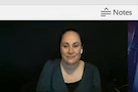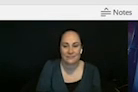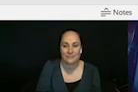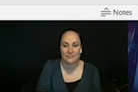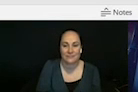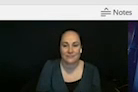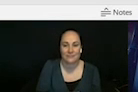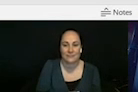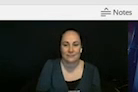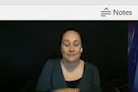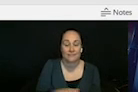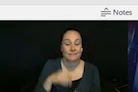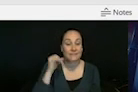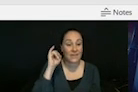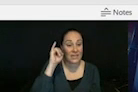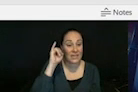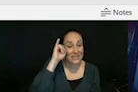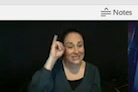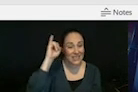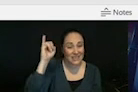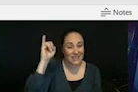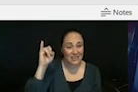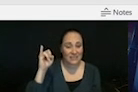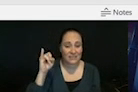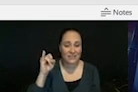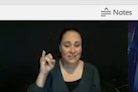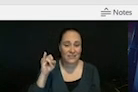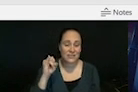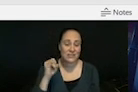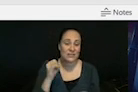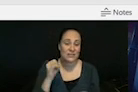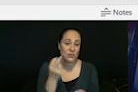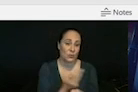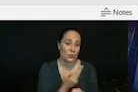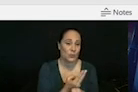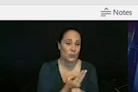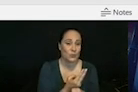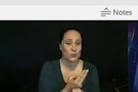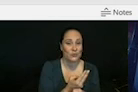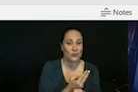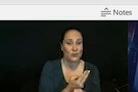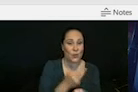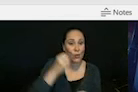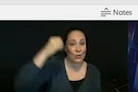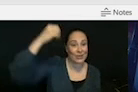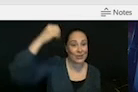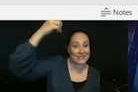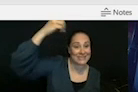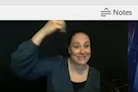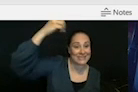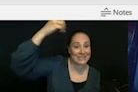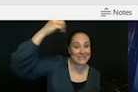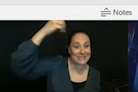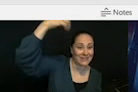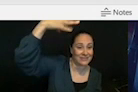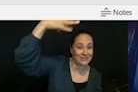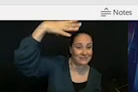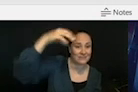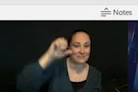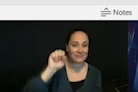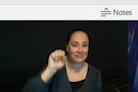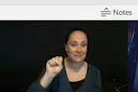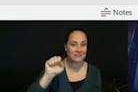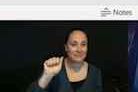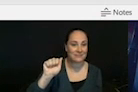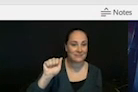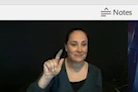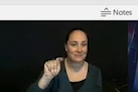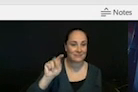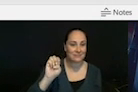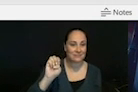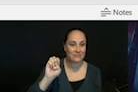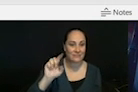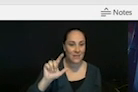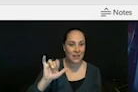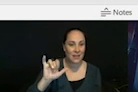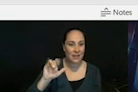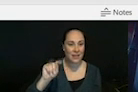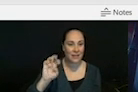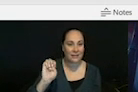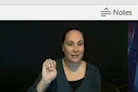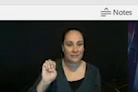used? We use these ideas to launch satellites. The same idea that we used for velocities,